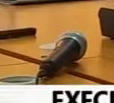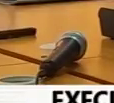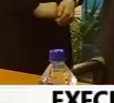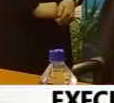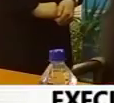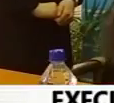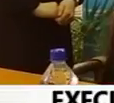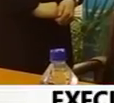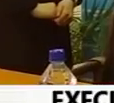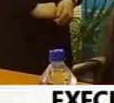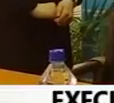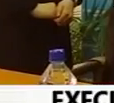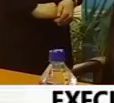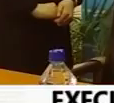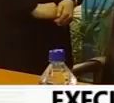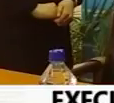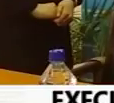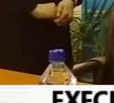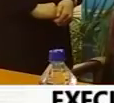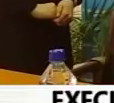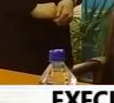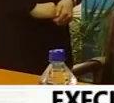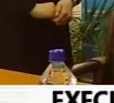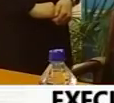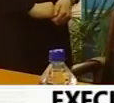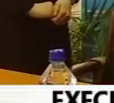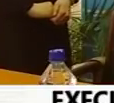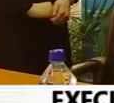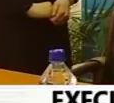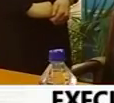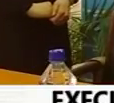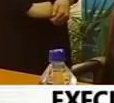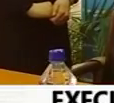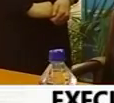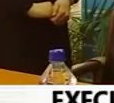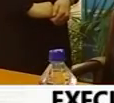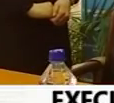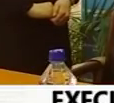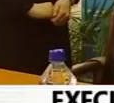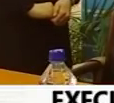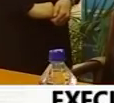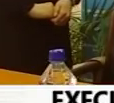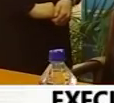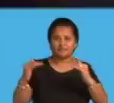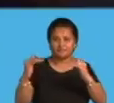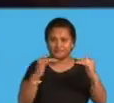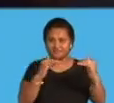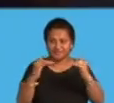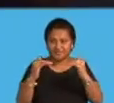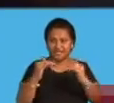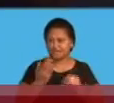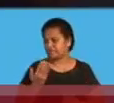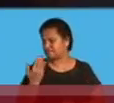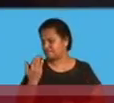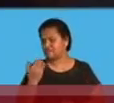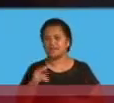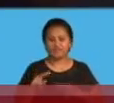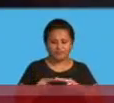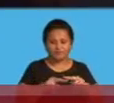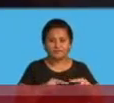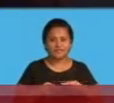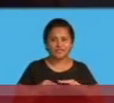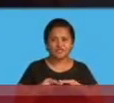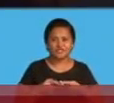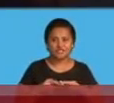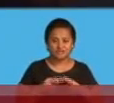board, helping to steer the global organization and ensuring greater focus here and in the region. Fiji was elected to the executive board